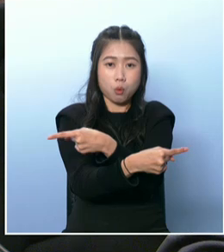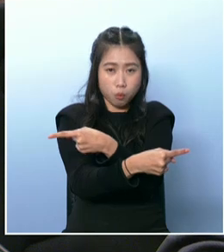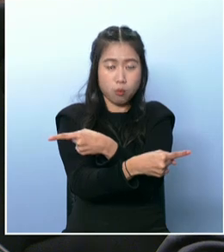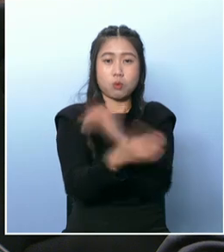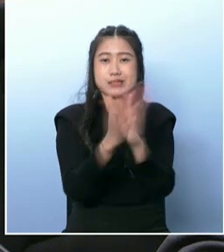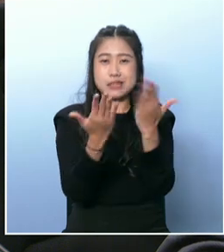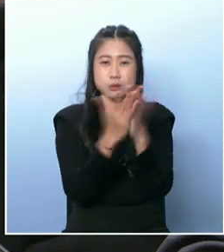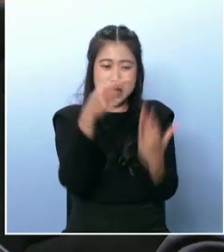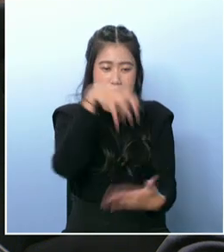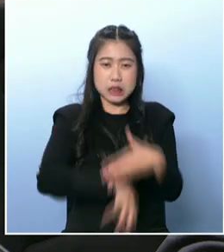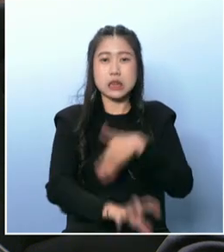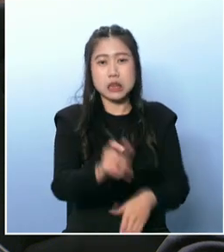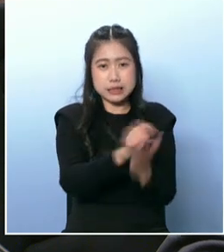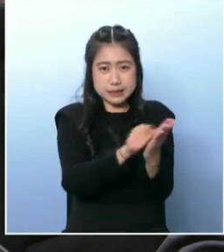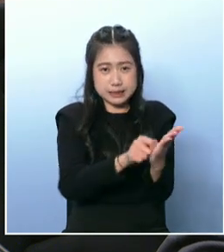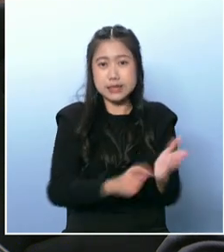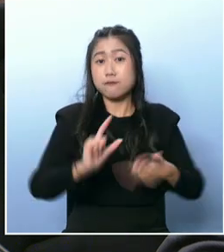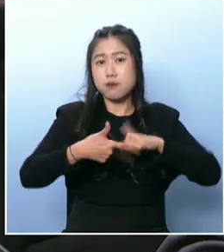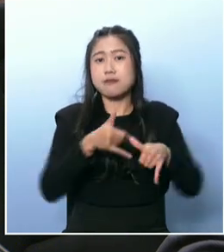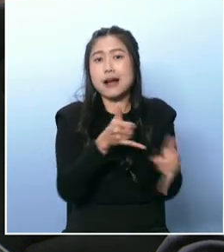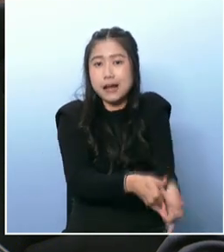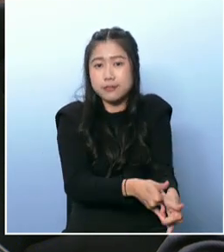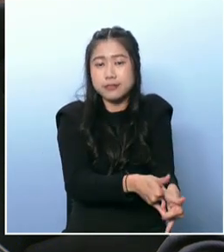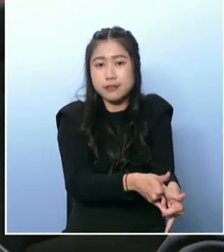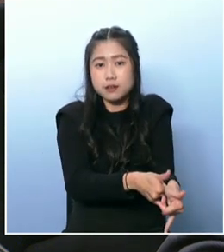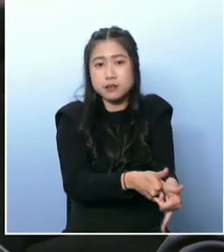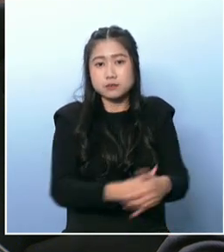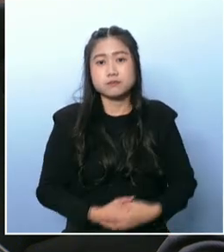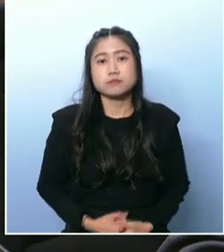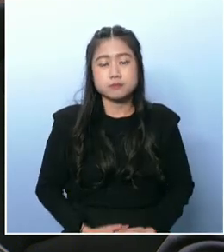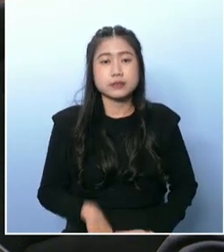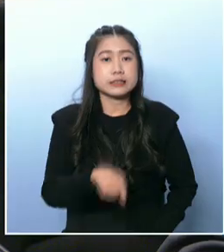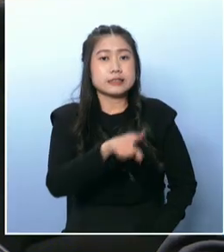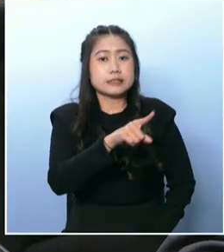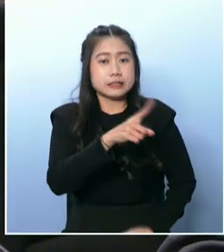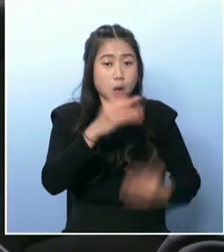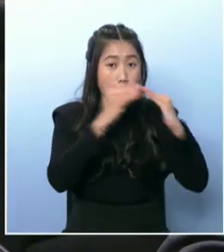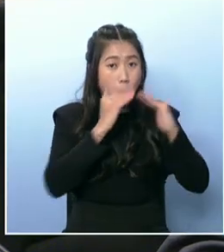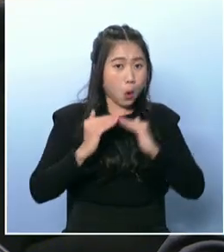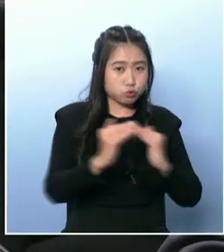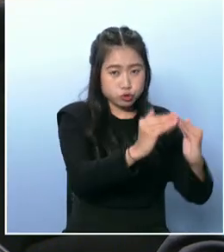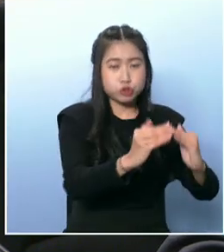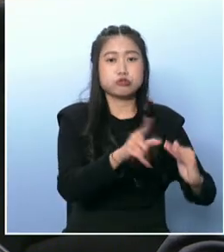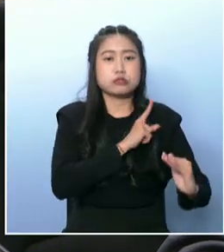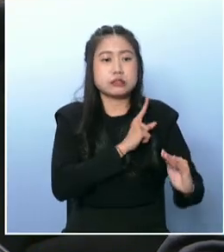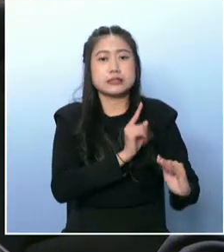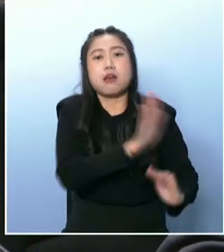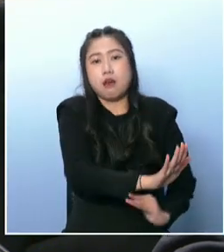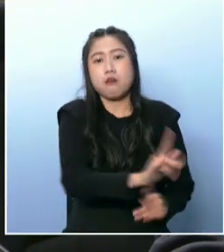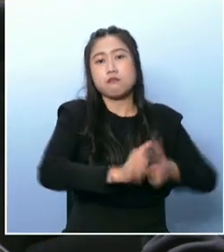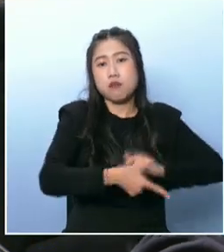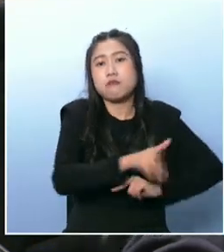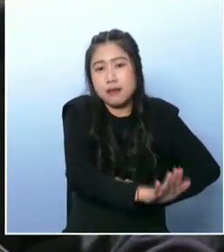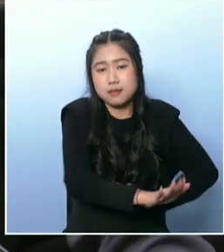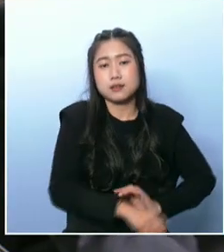the menu for accessibility for PWDs, and they try to